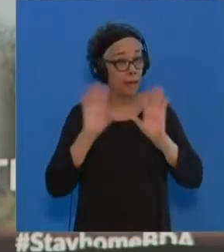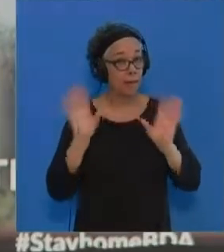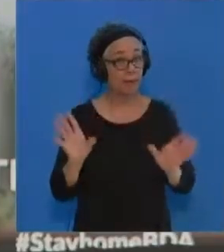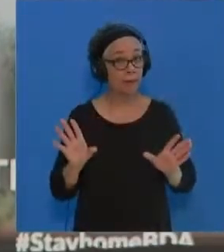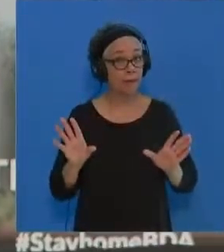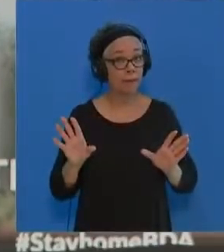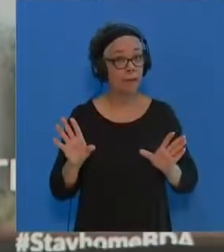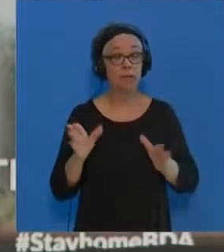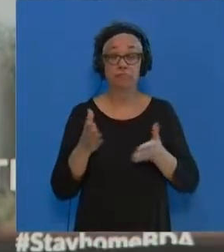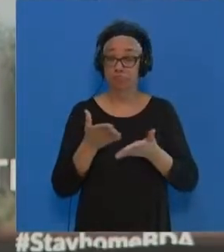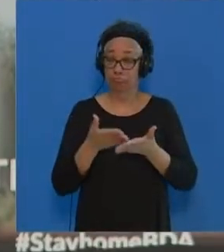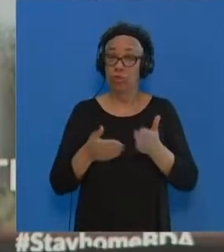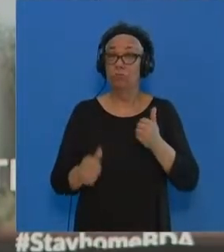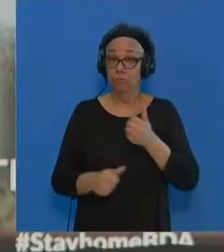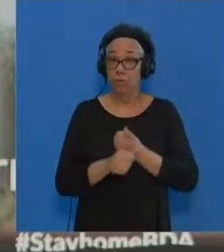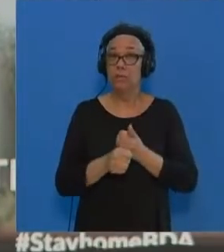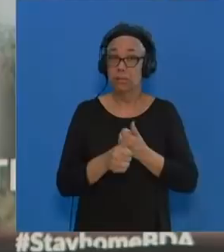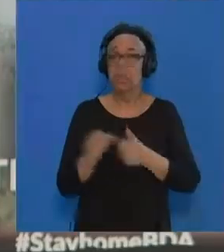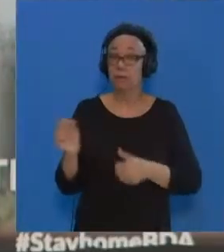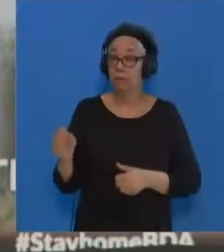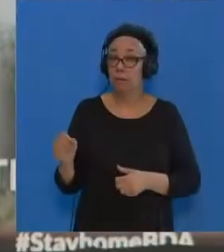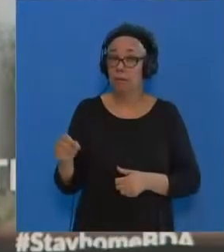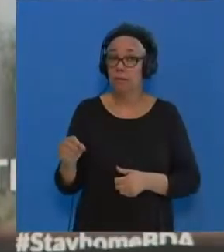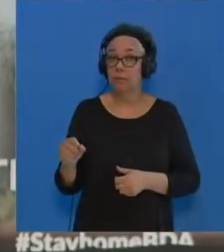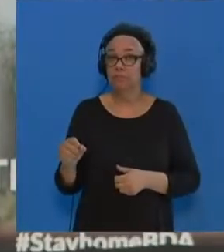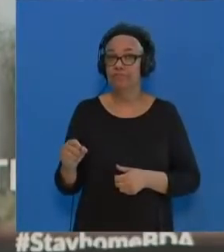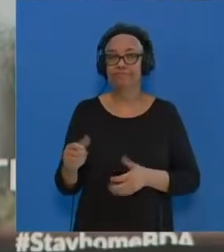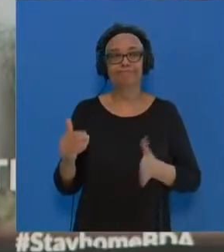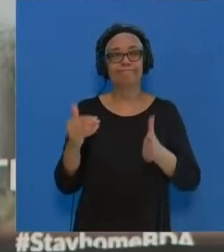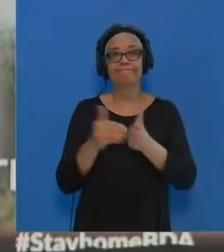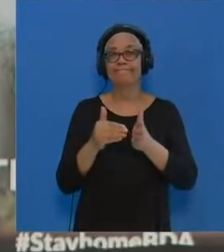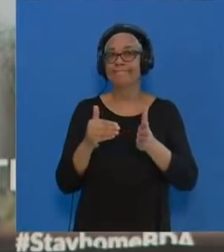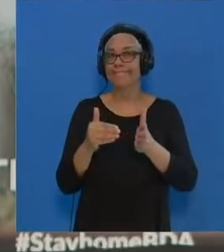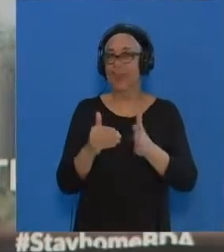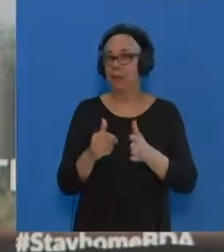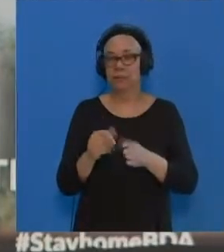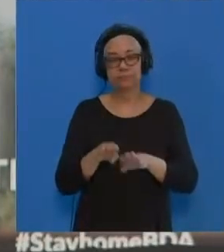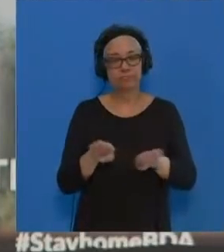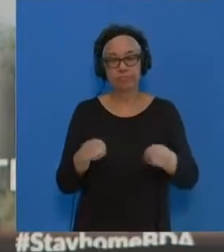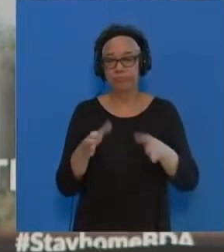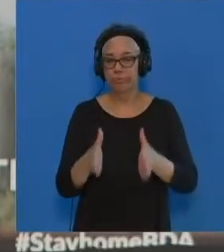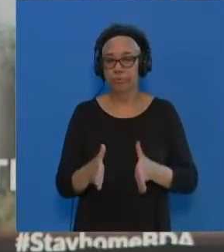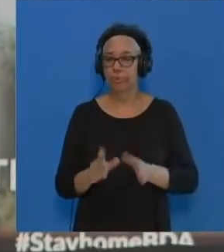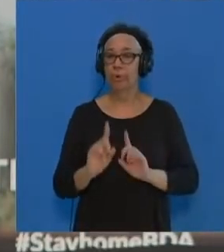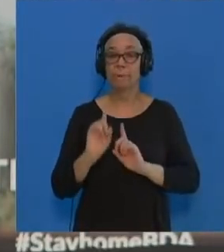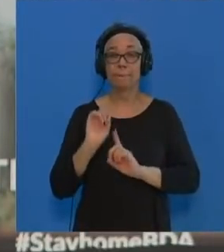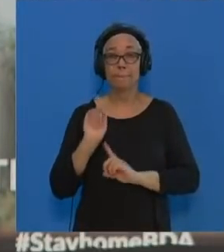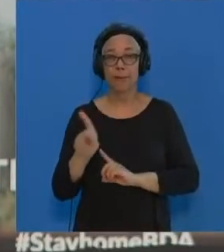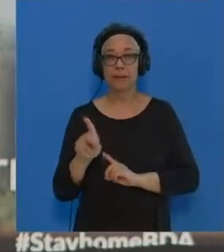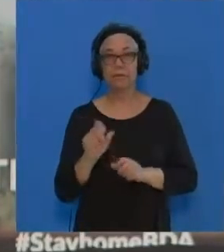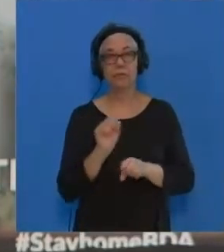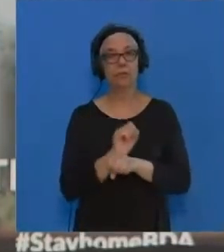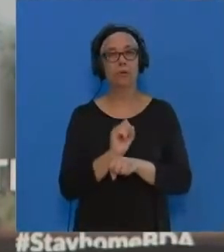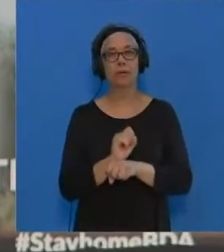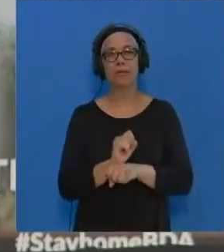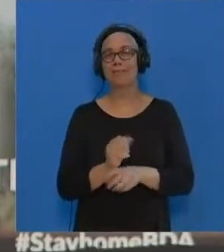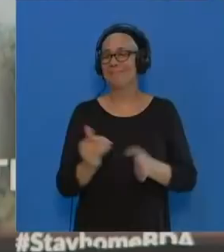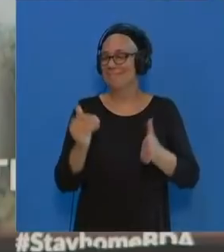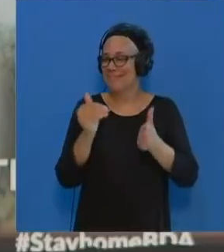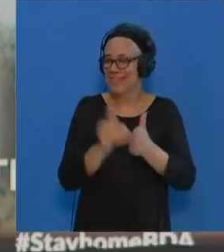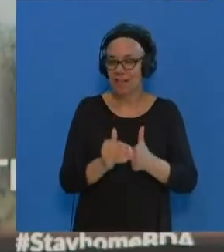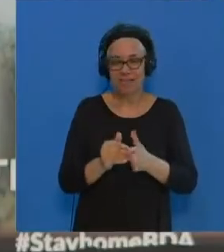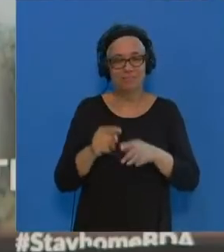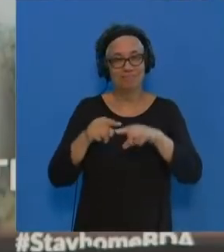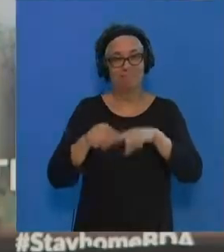is risk involved. While thousands of Bermudians have successfully returned to work, there are thousands more reliant on our